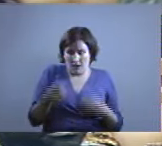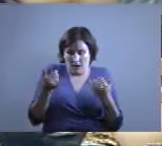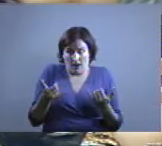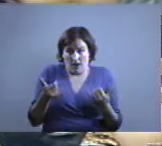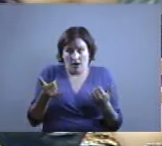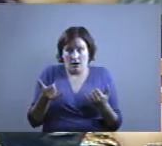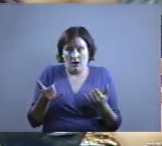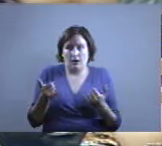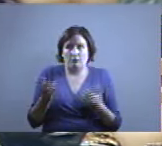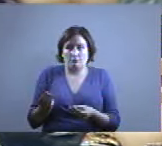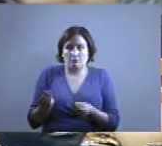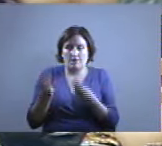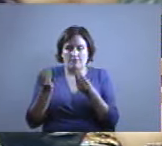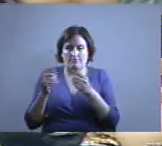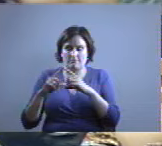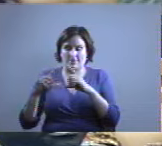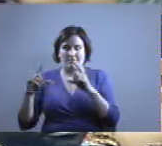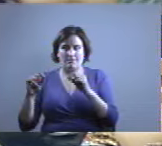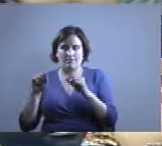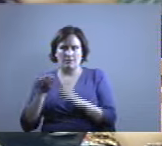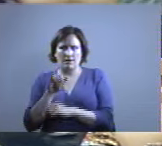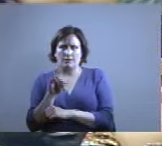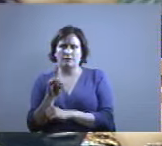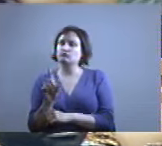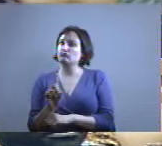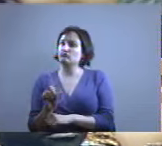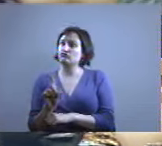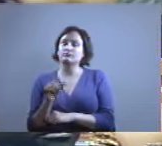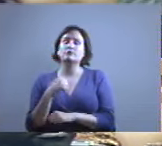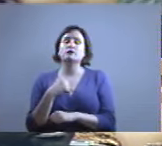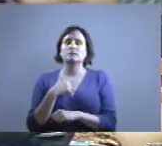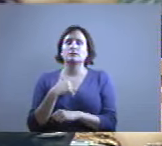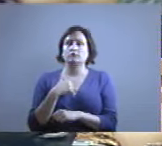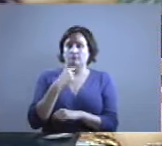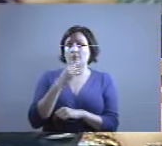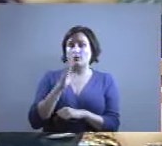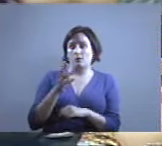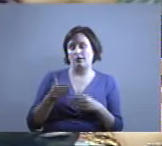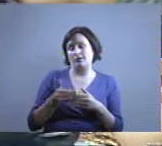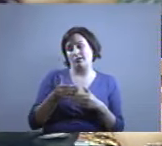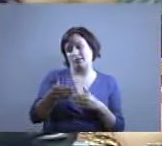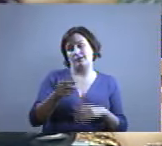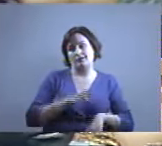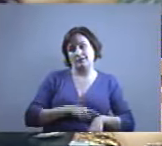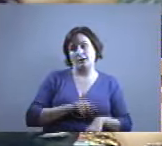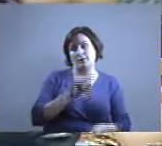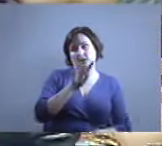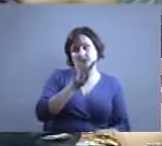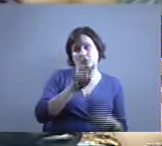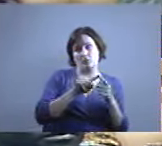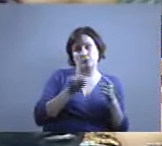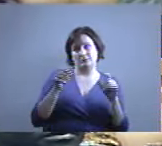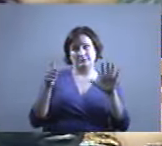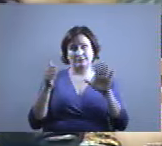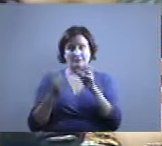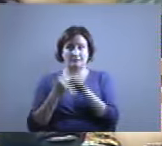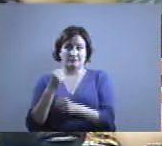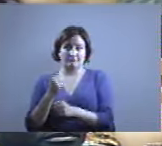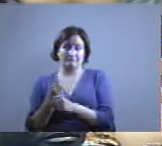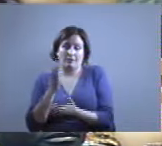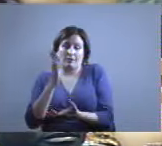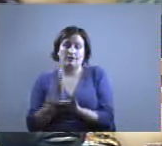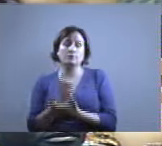smart card. We have said we would take between 4 to 6 years to reach every South